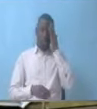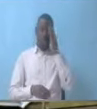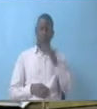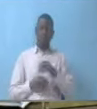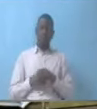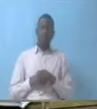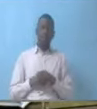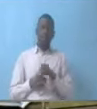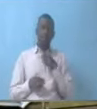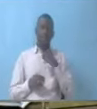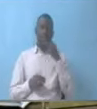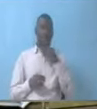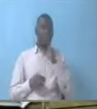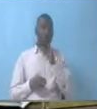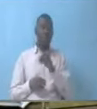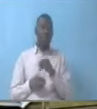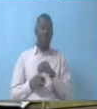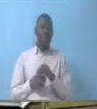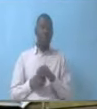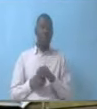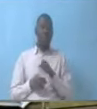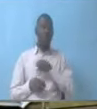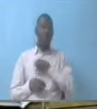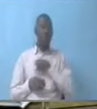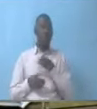Lawyers did this deliberately.